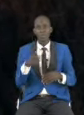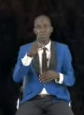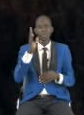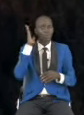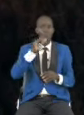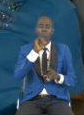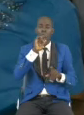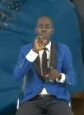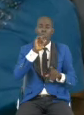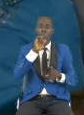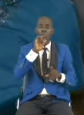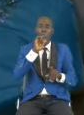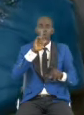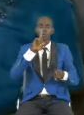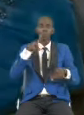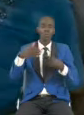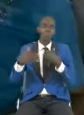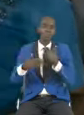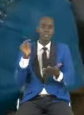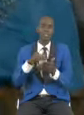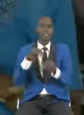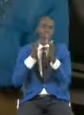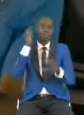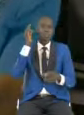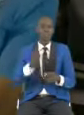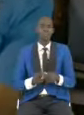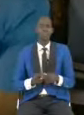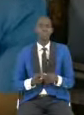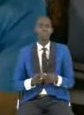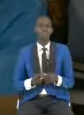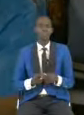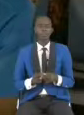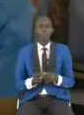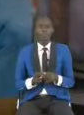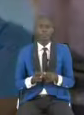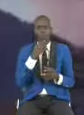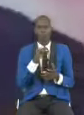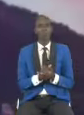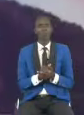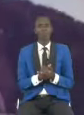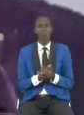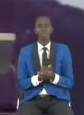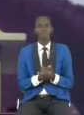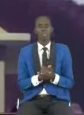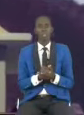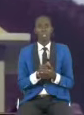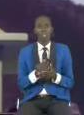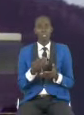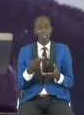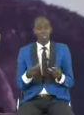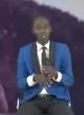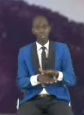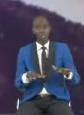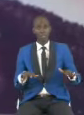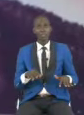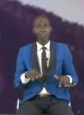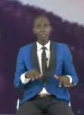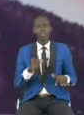in Jesus' name. The pleasant land is the land of